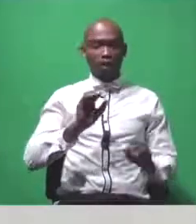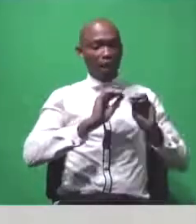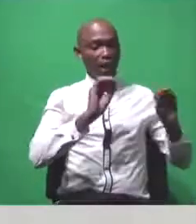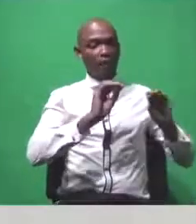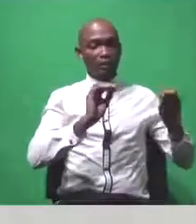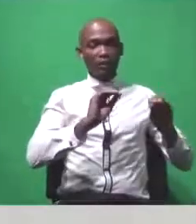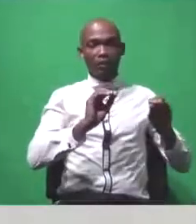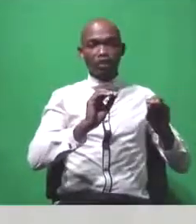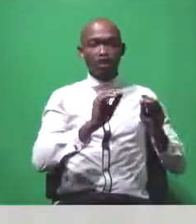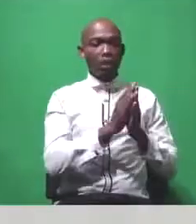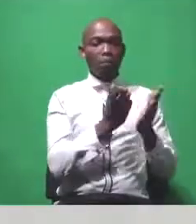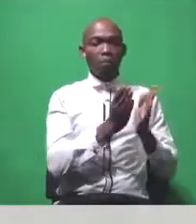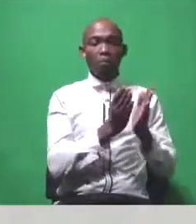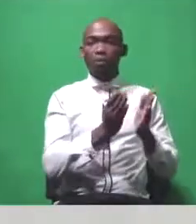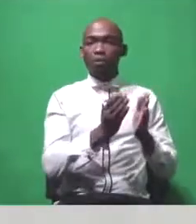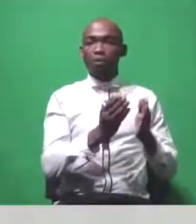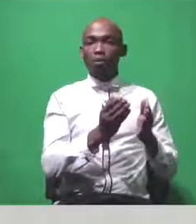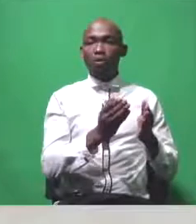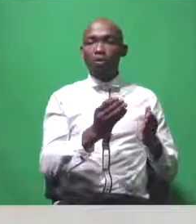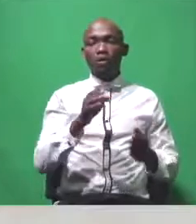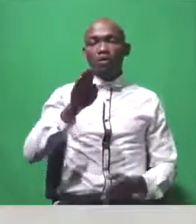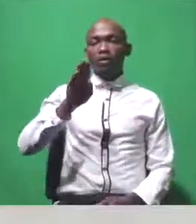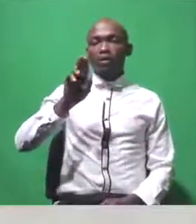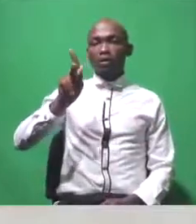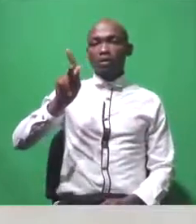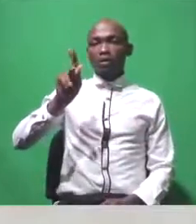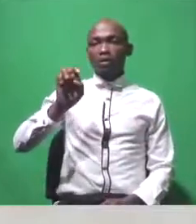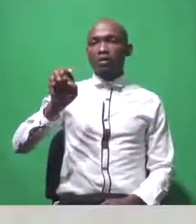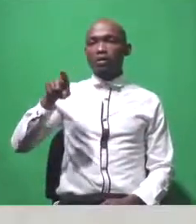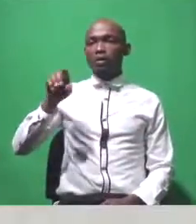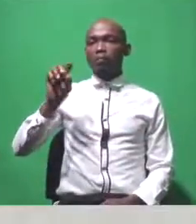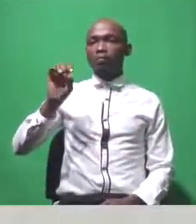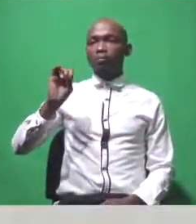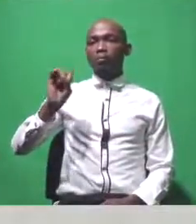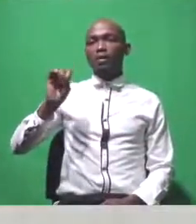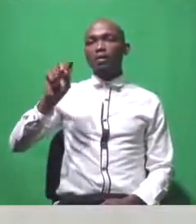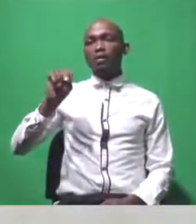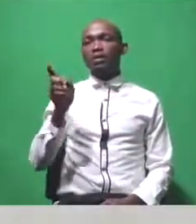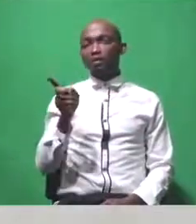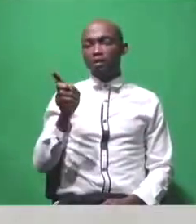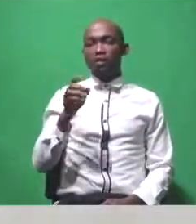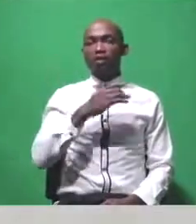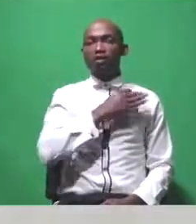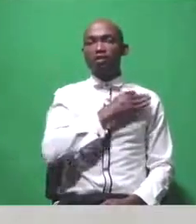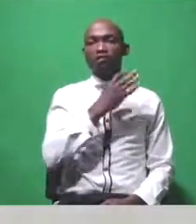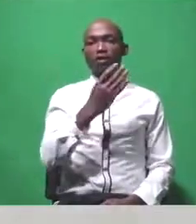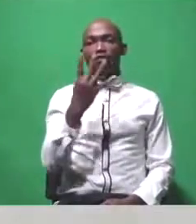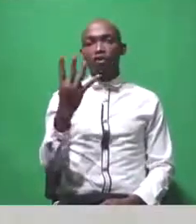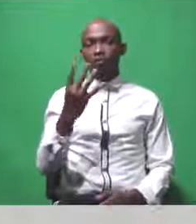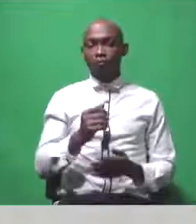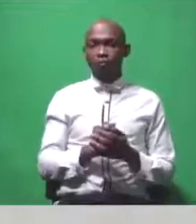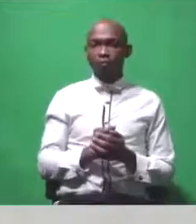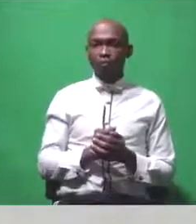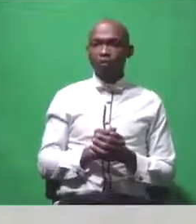4. Today we discuss about the topic of joint venture. What is